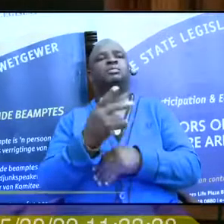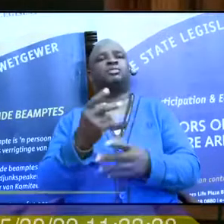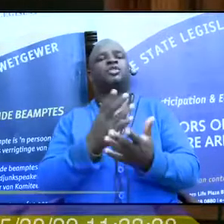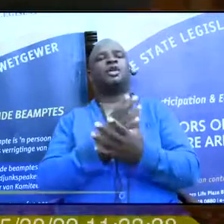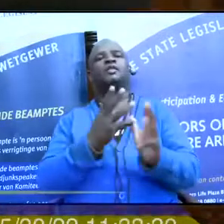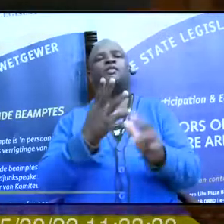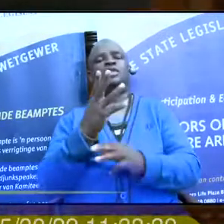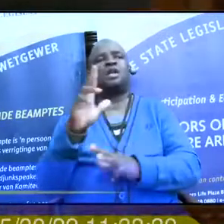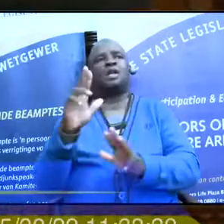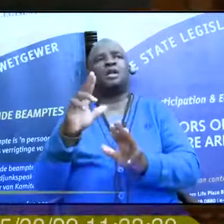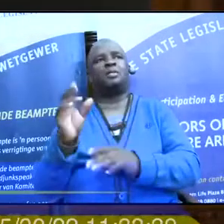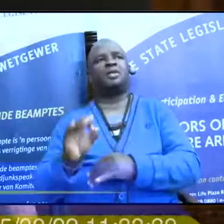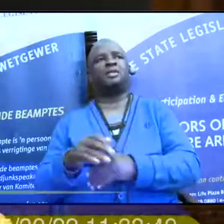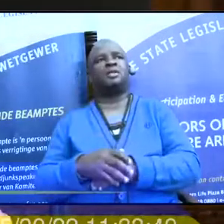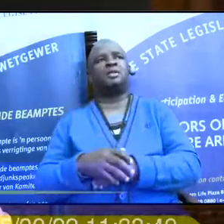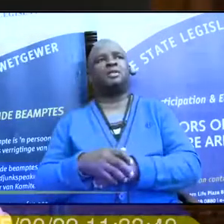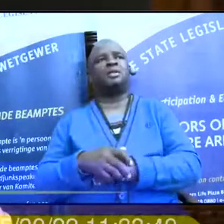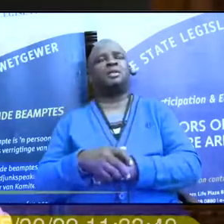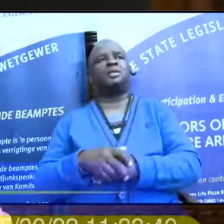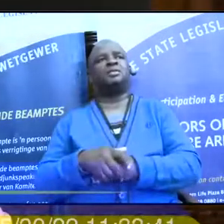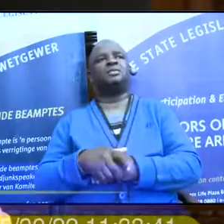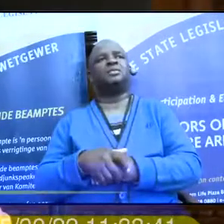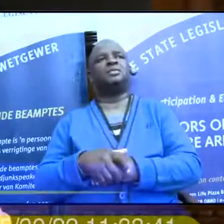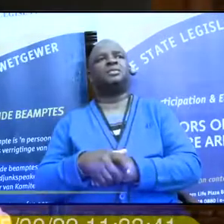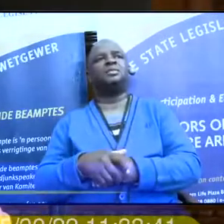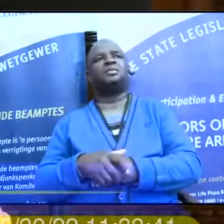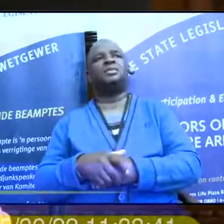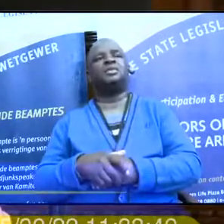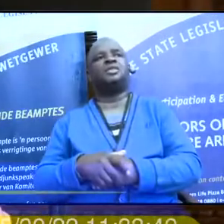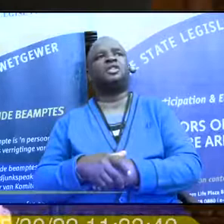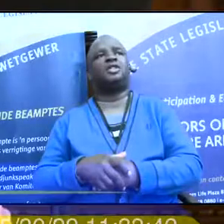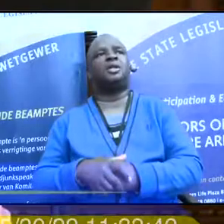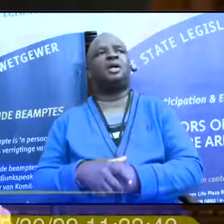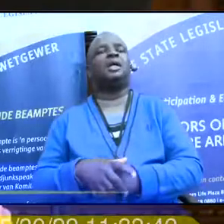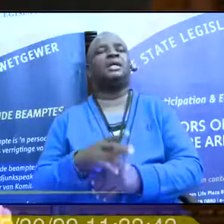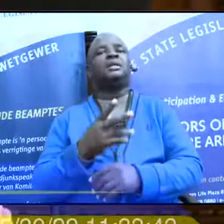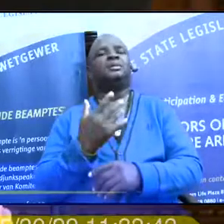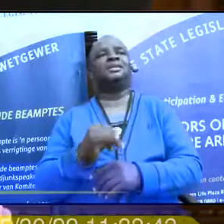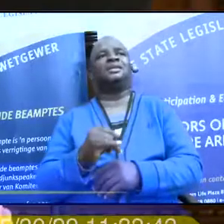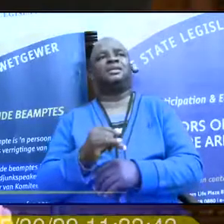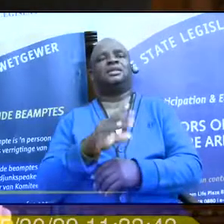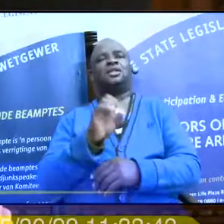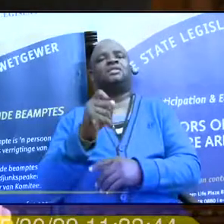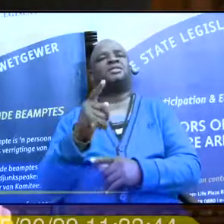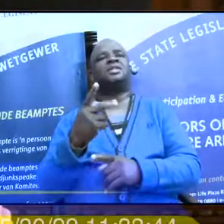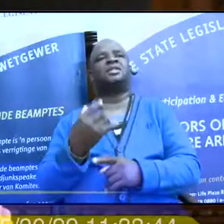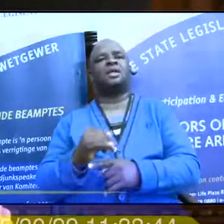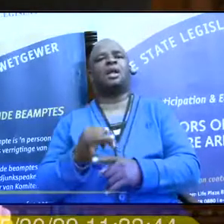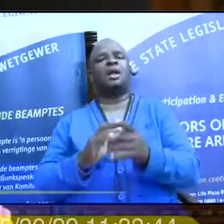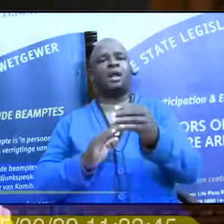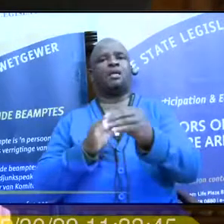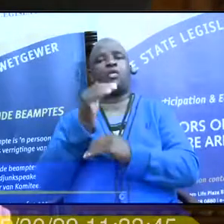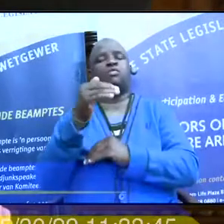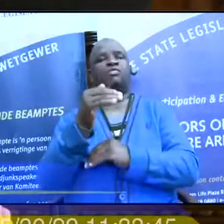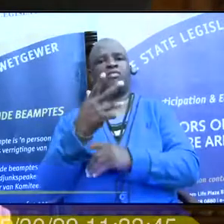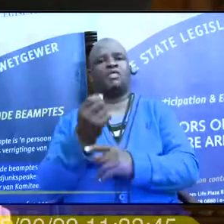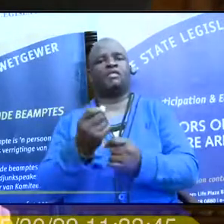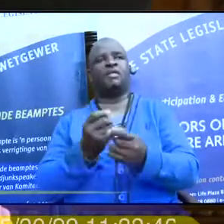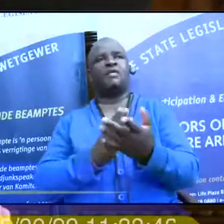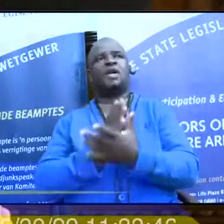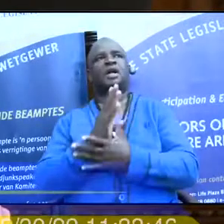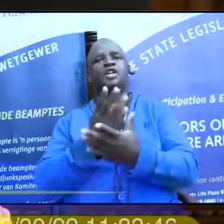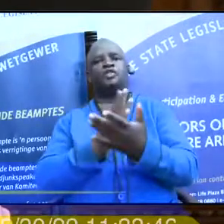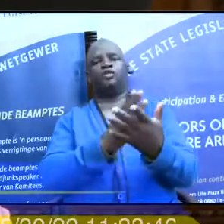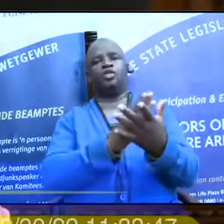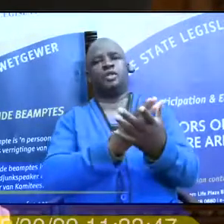49 south africans still have the majority shareholding rights and